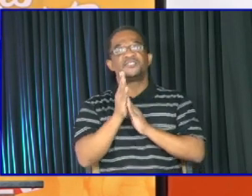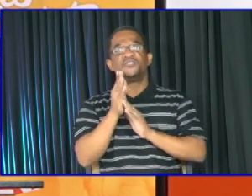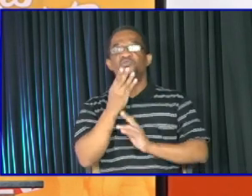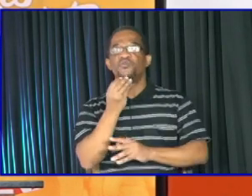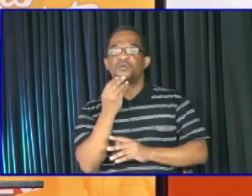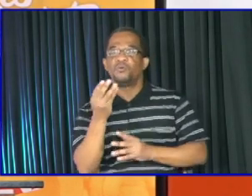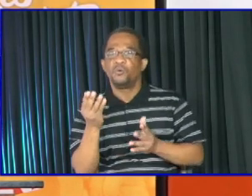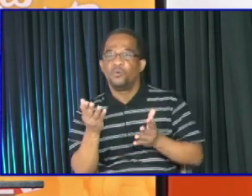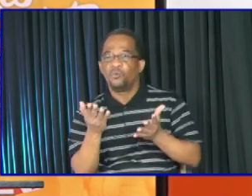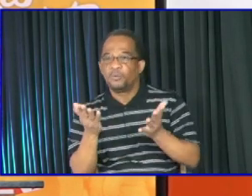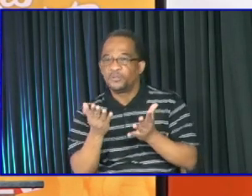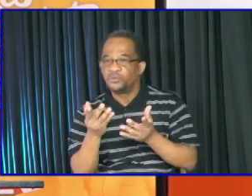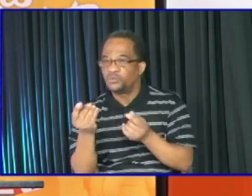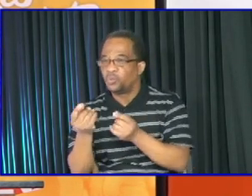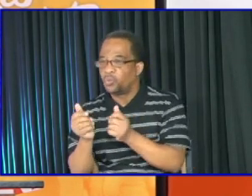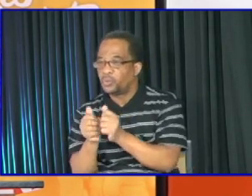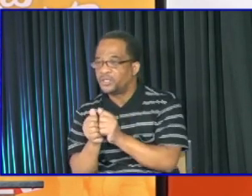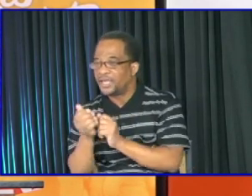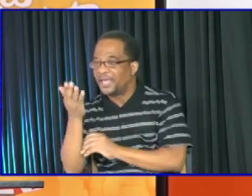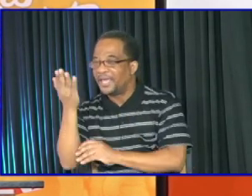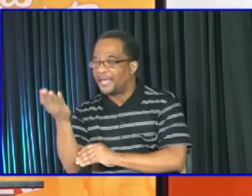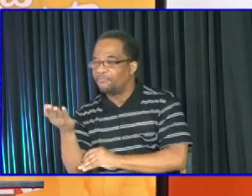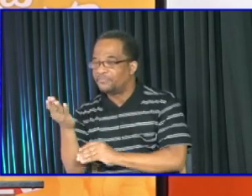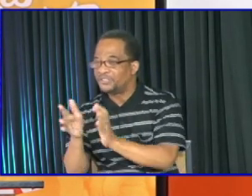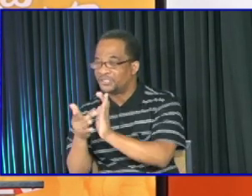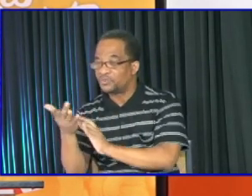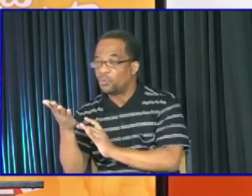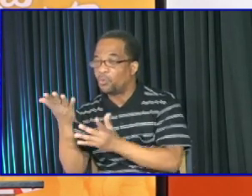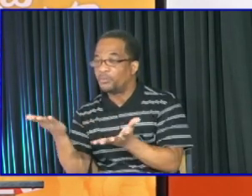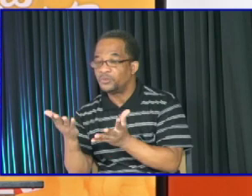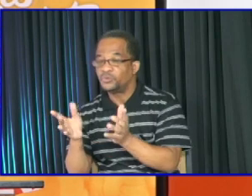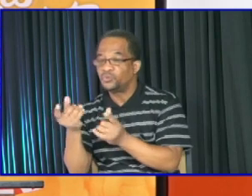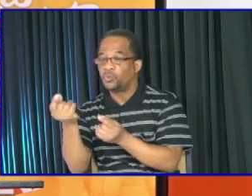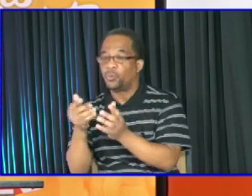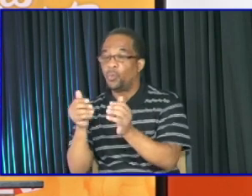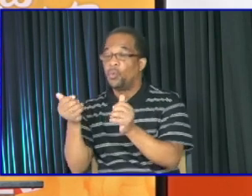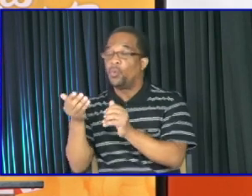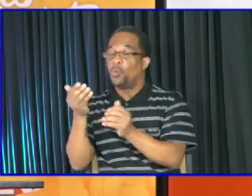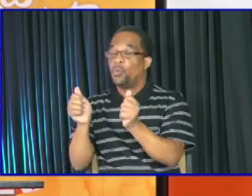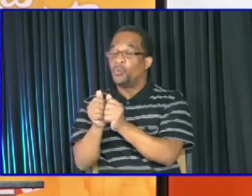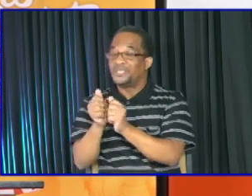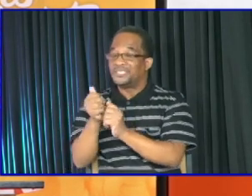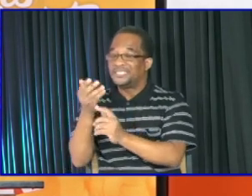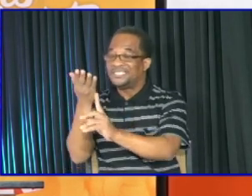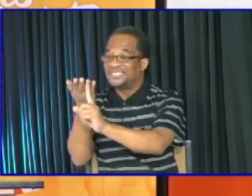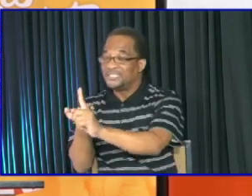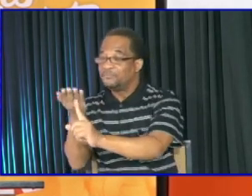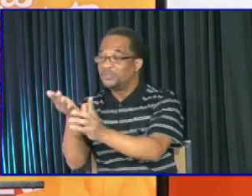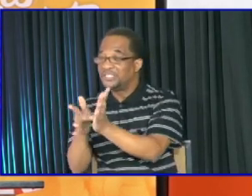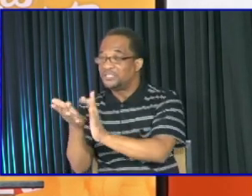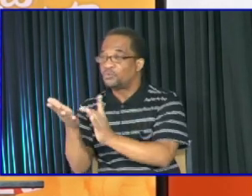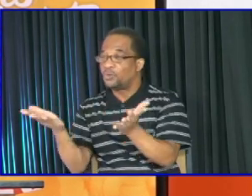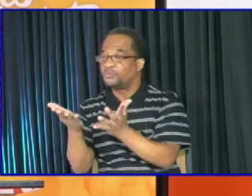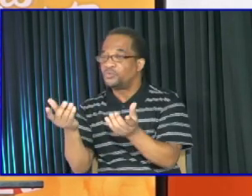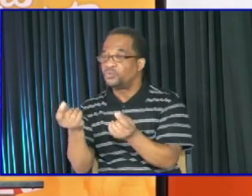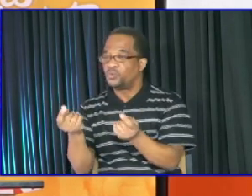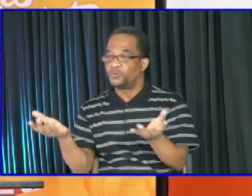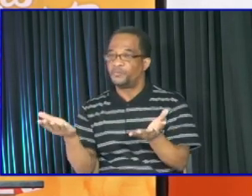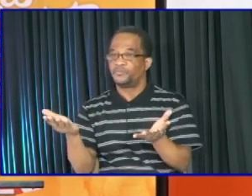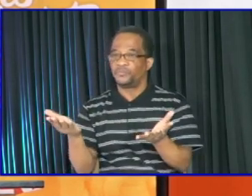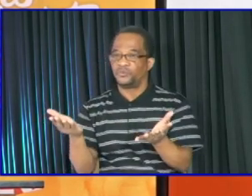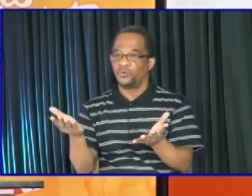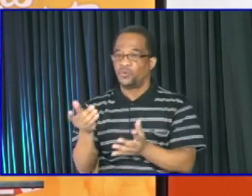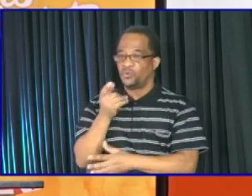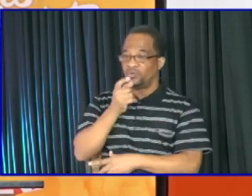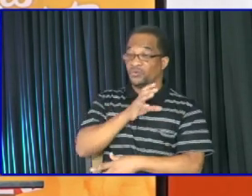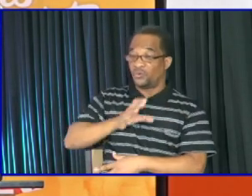to you that the question asked by Pilate, what shall I do then with Jesus, which is called